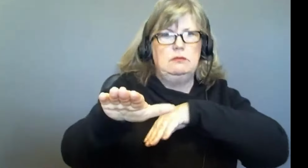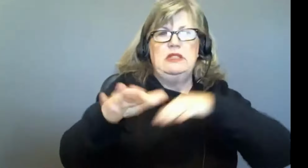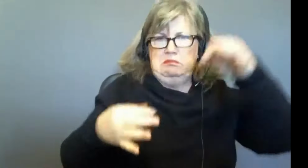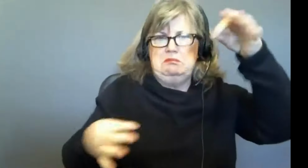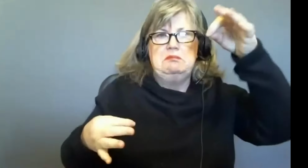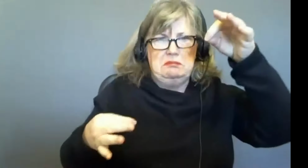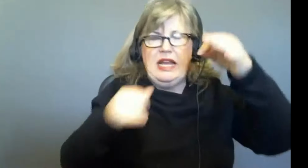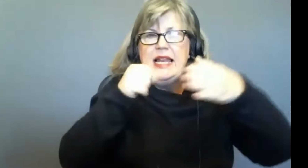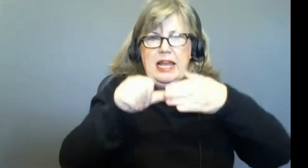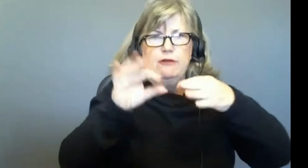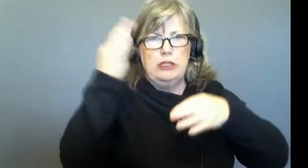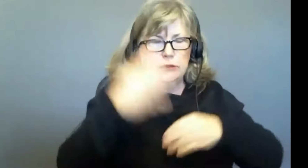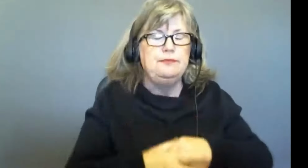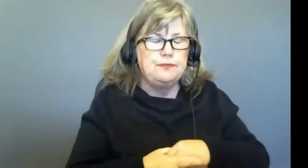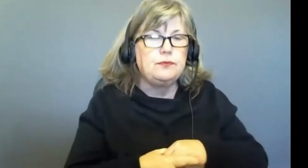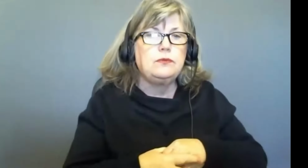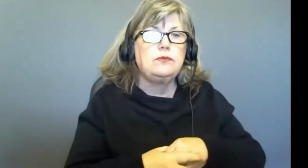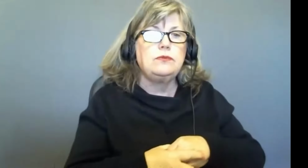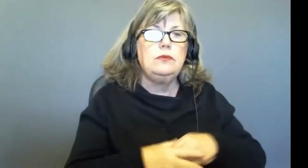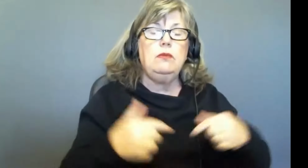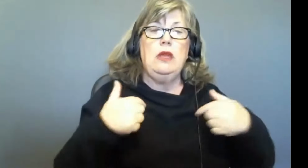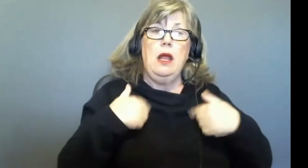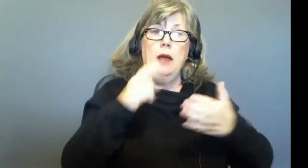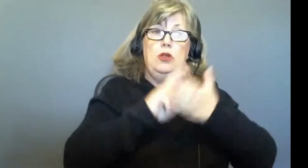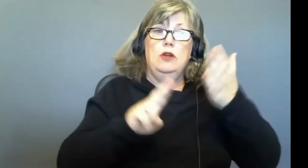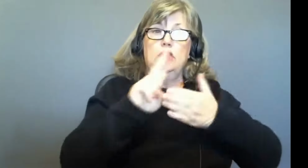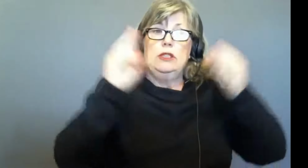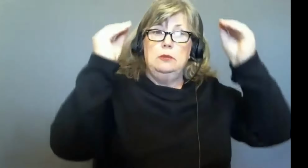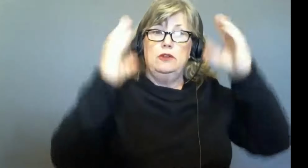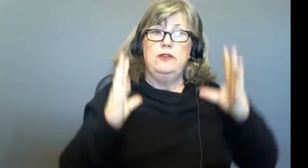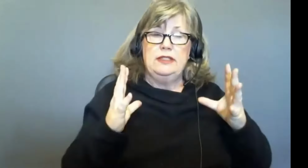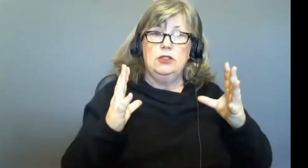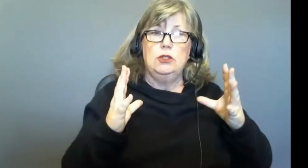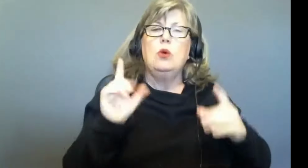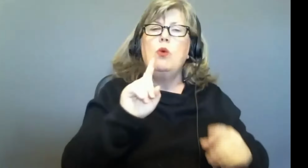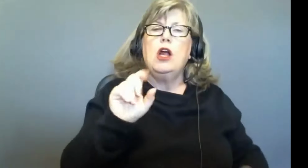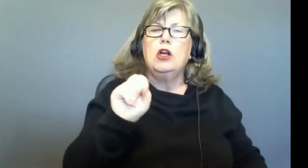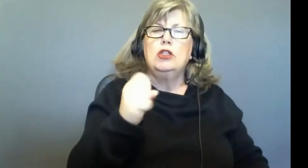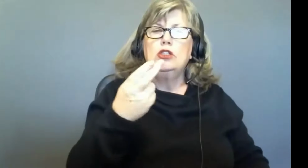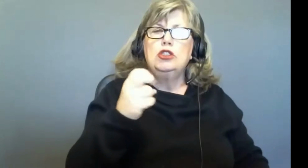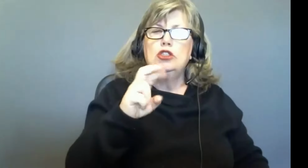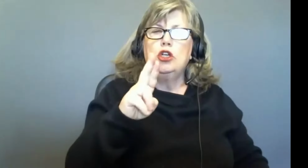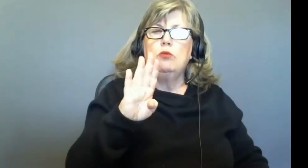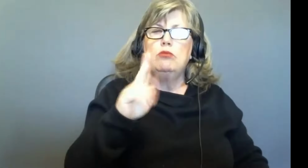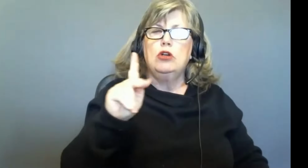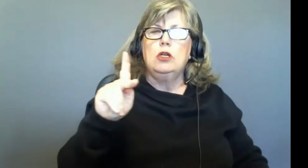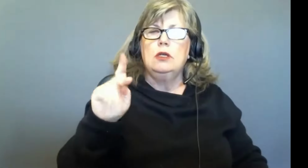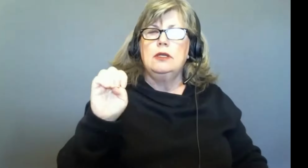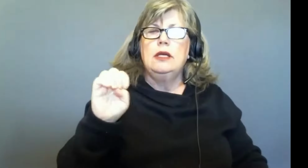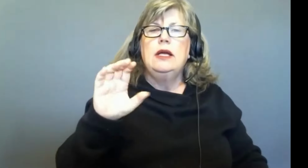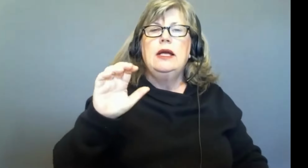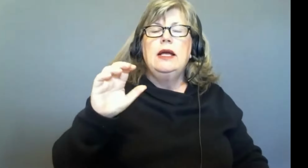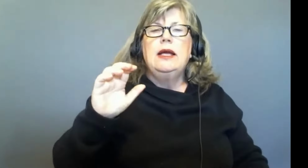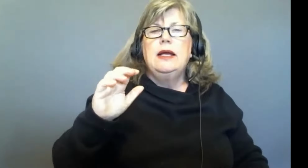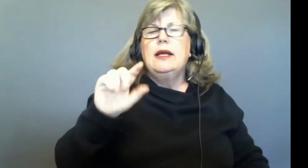document. So I'm a university professor at University of Sherbrooke, that's in Quebec, Canada. Everybody can hear my